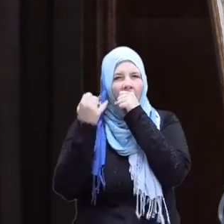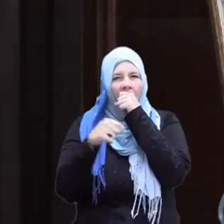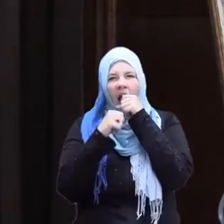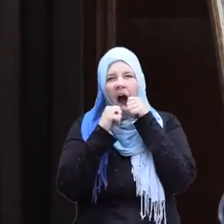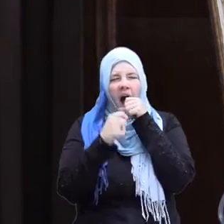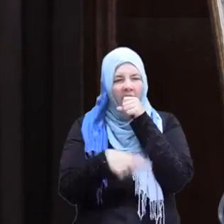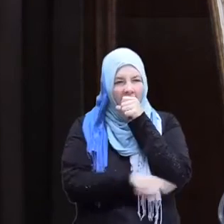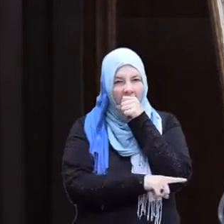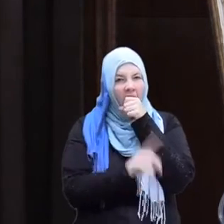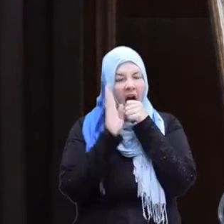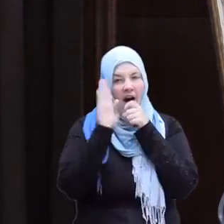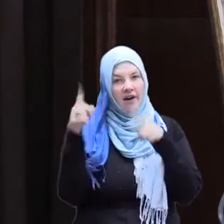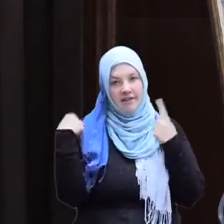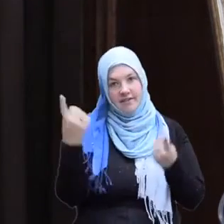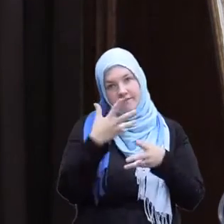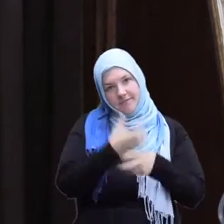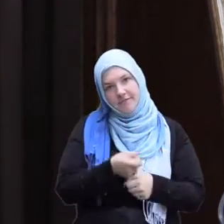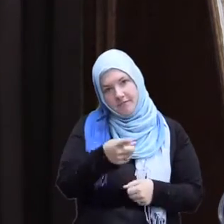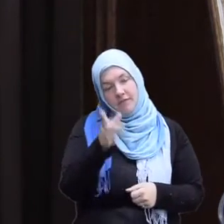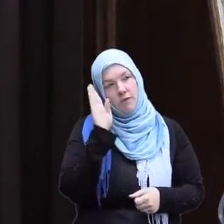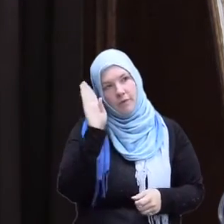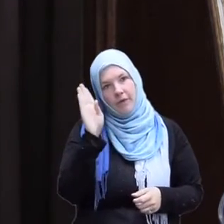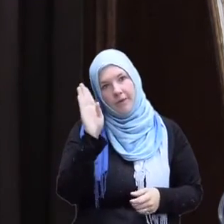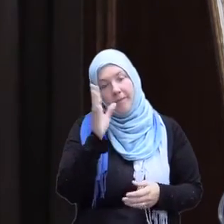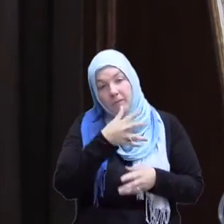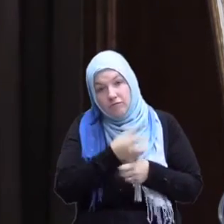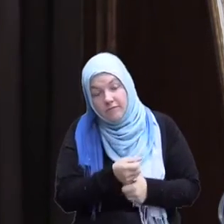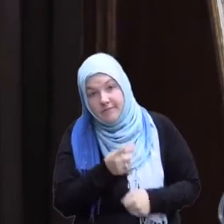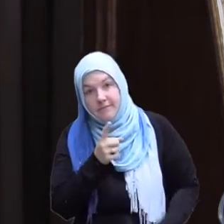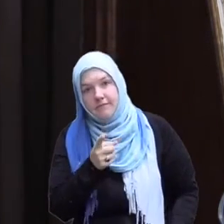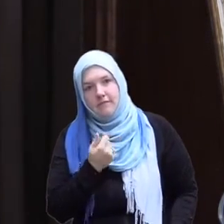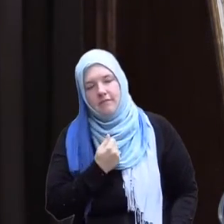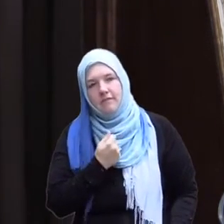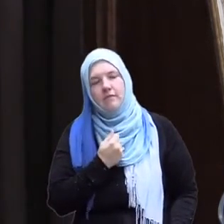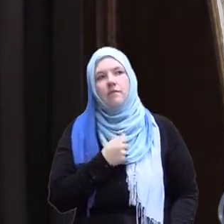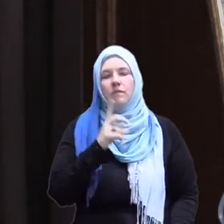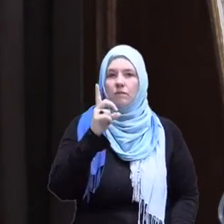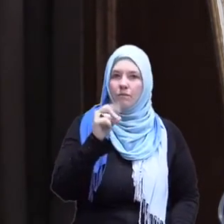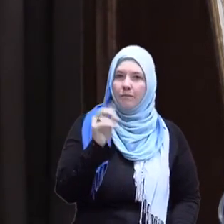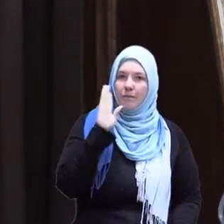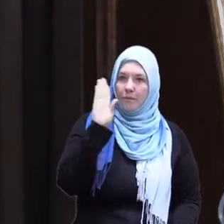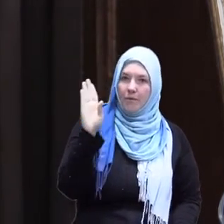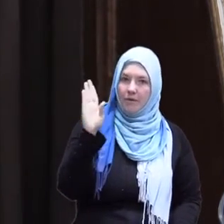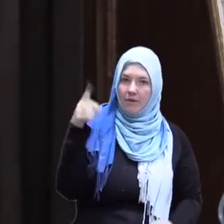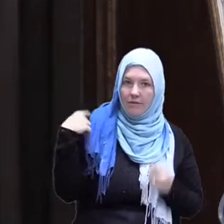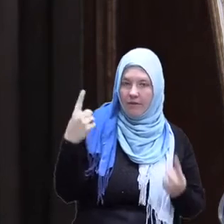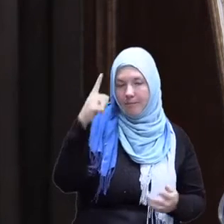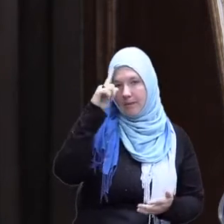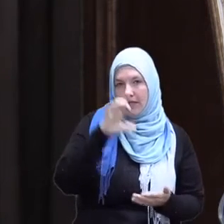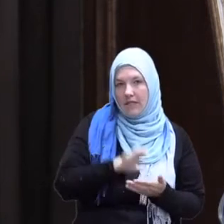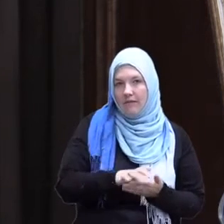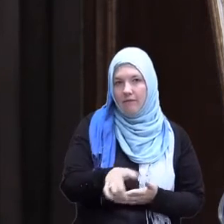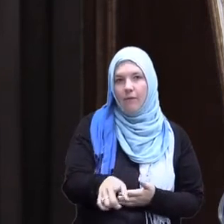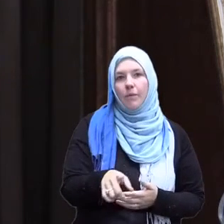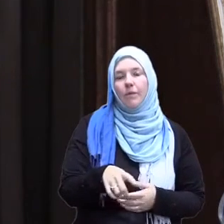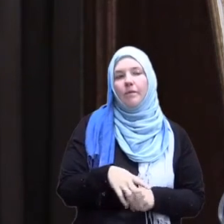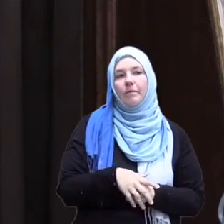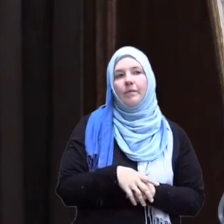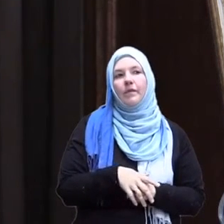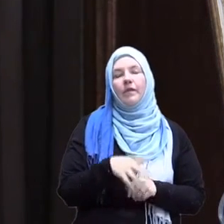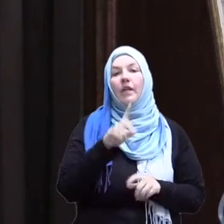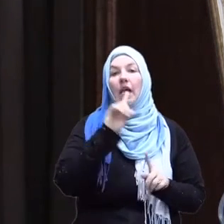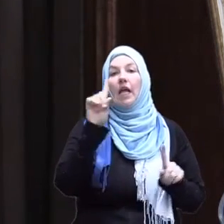will ever trust you, do you believe they will ever trust you? Do they will ever believe you? The